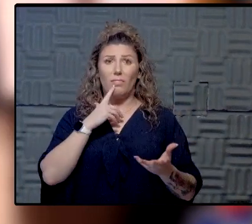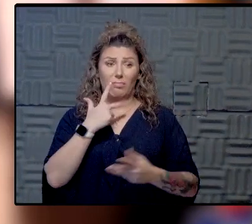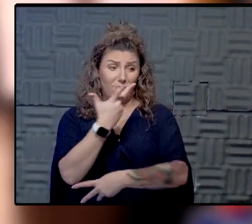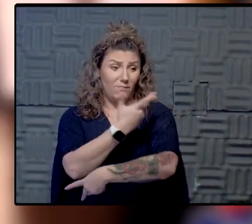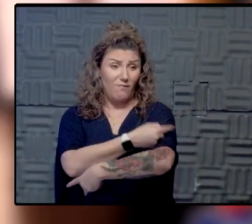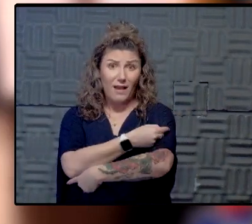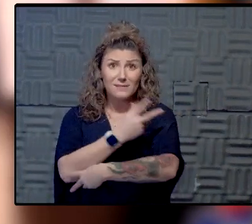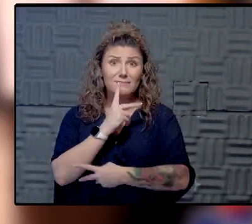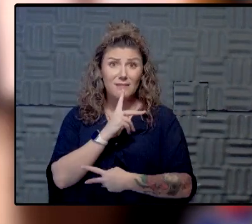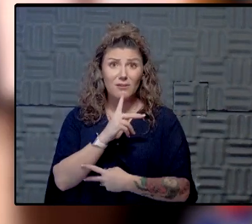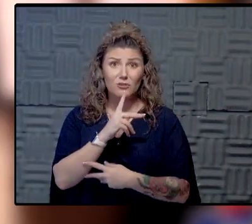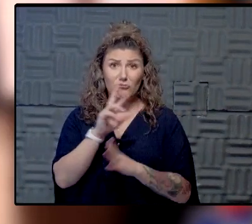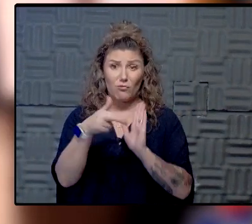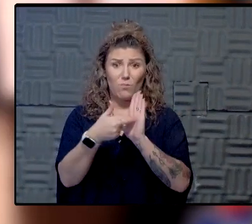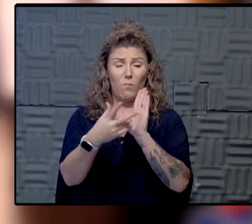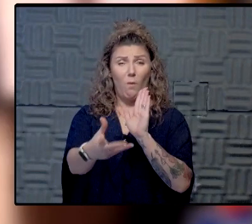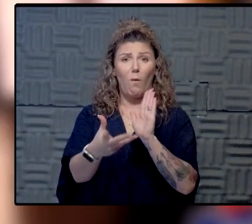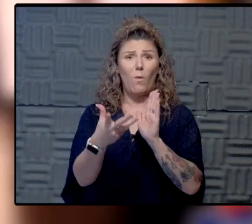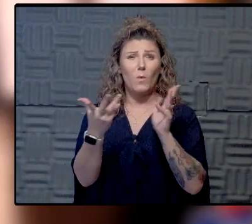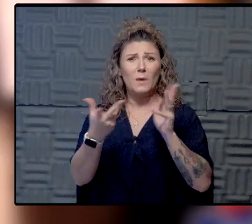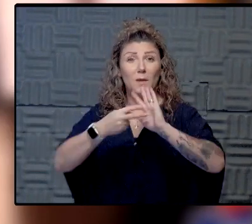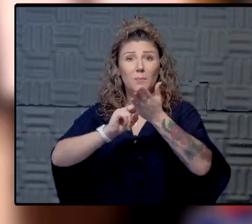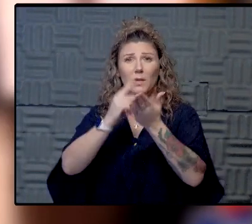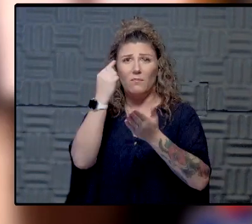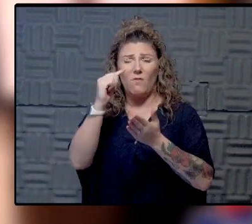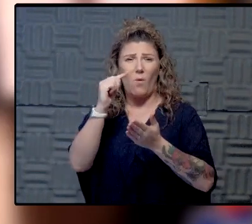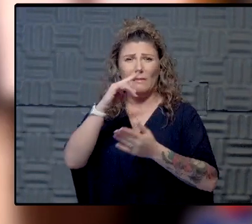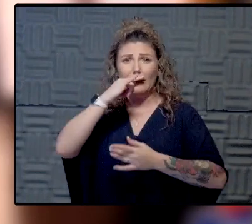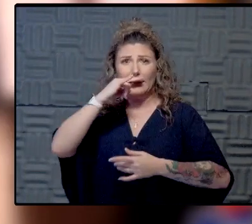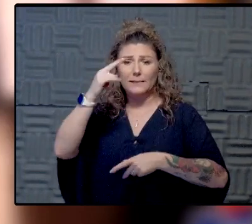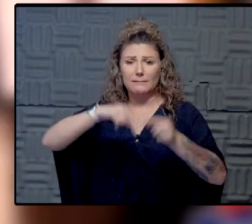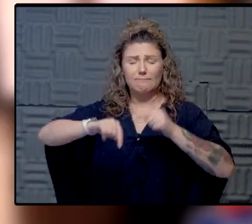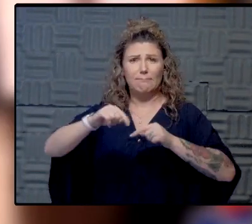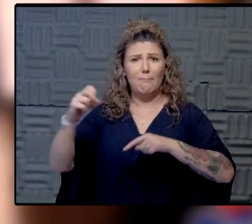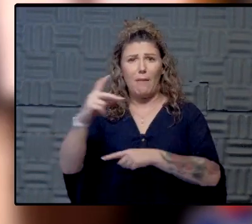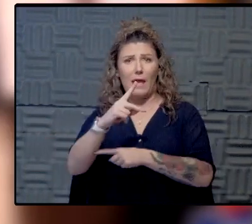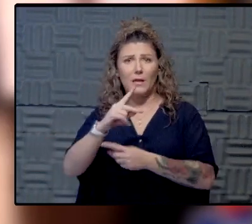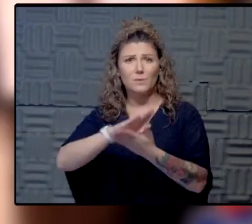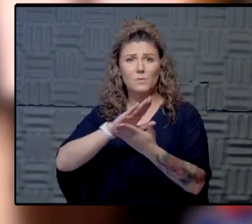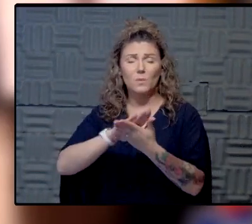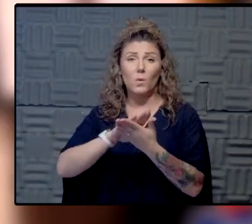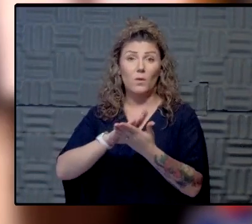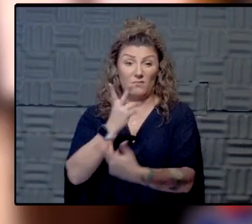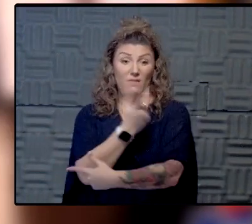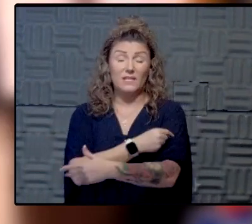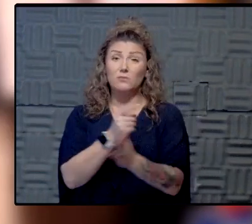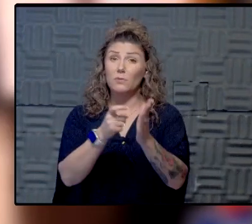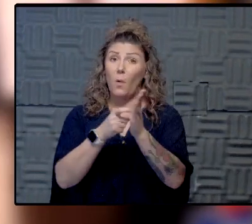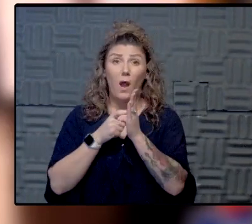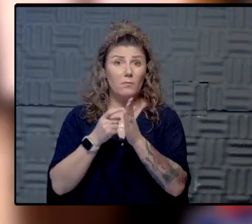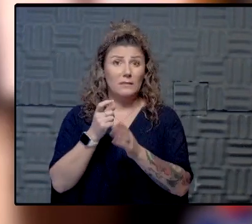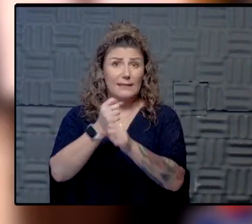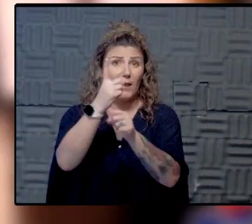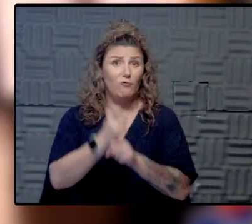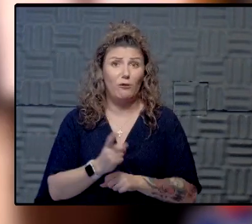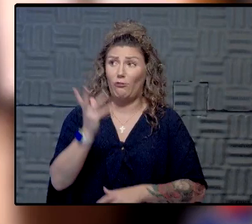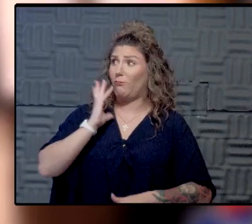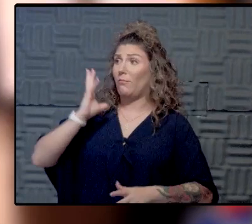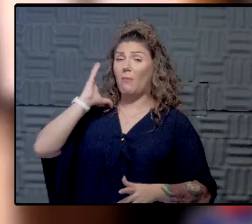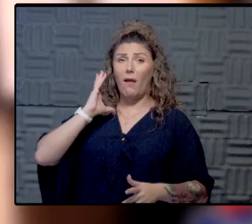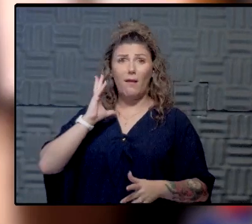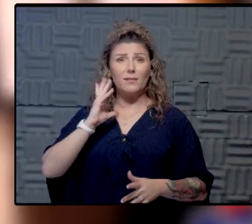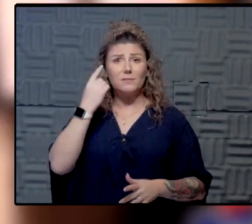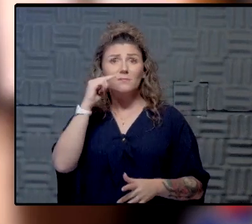screening play in having kids back in school. There's a lot of vaccine requirements every year for kids to be in